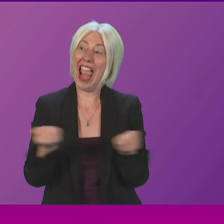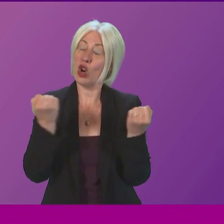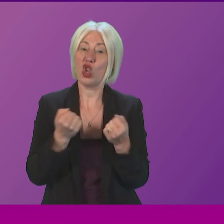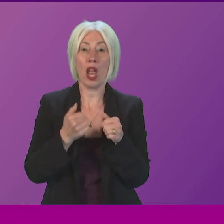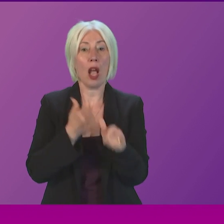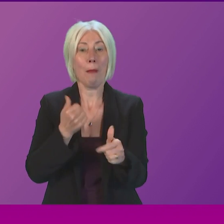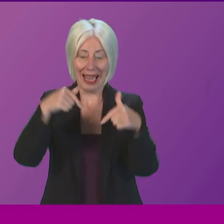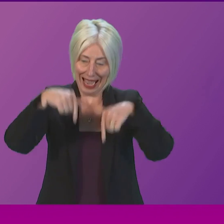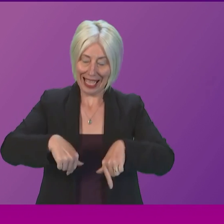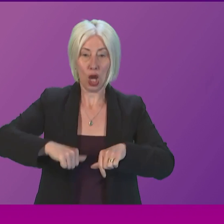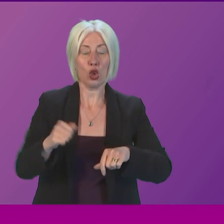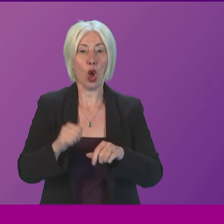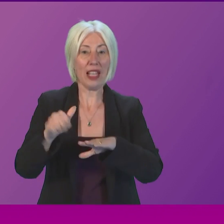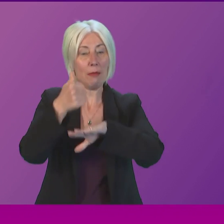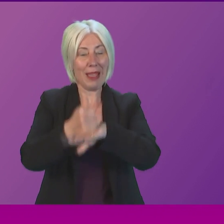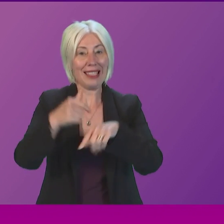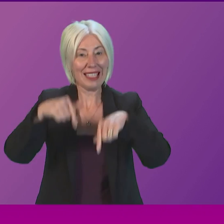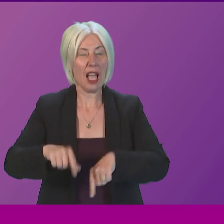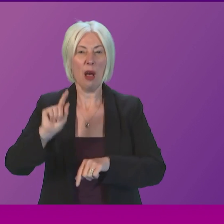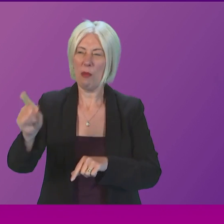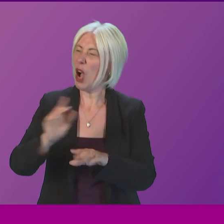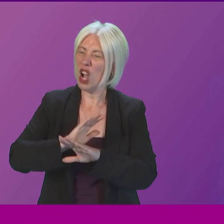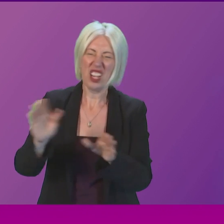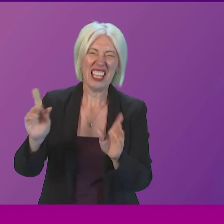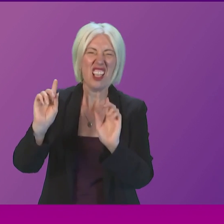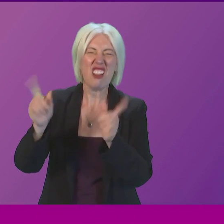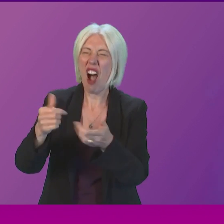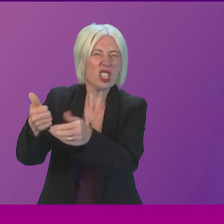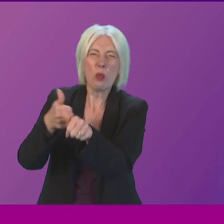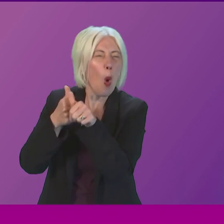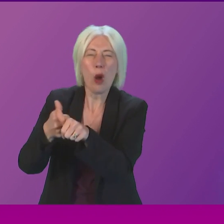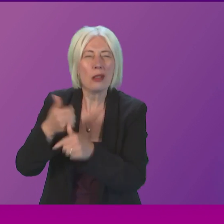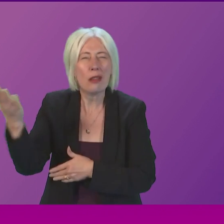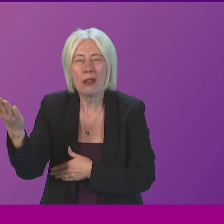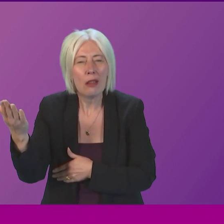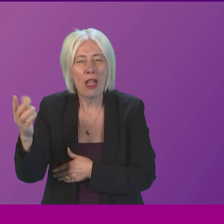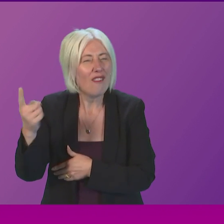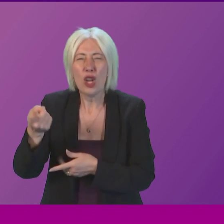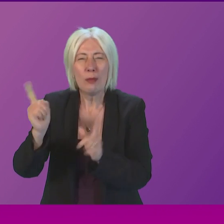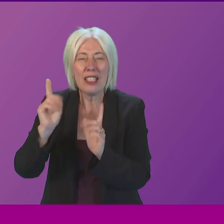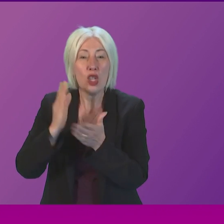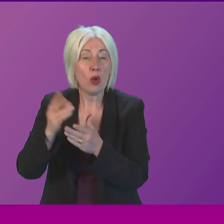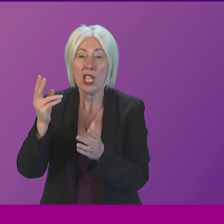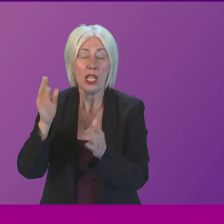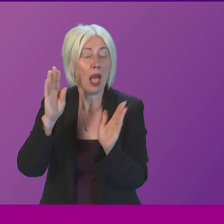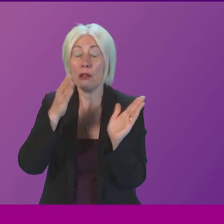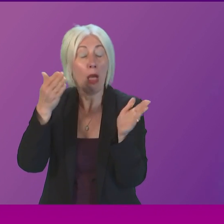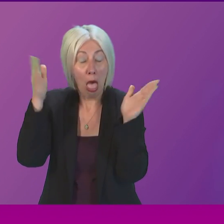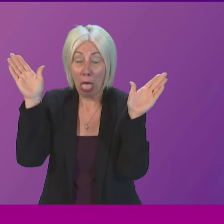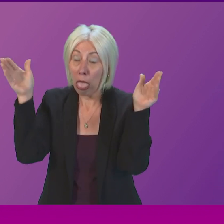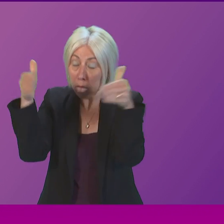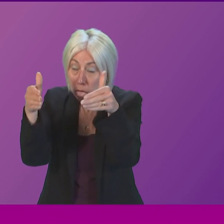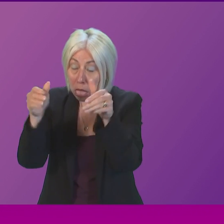no, Mr. No Style, Mr. No Substance can't support any of them. So is the First Minister so blinded by